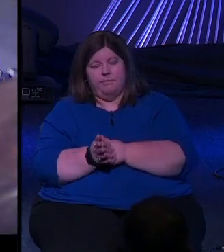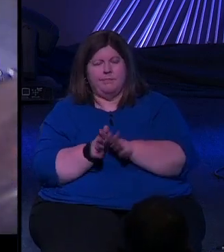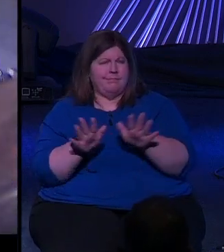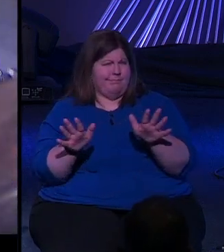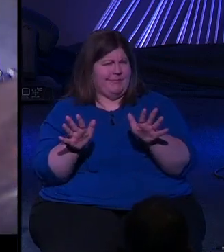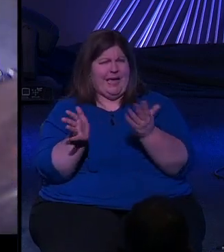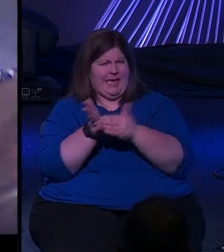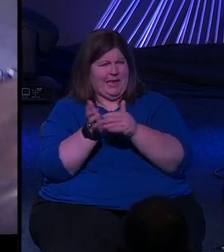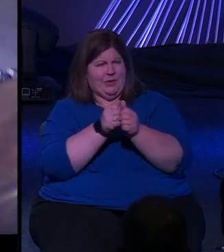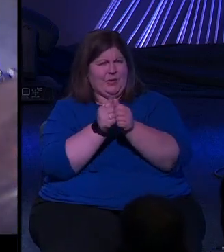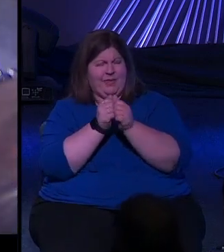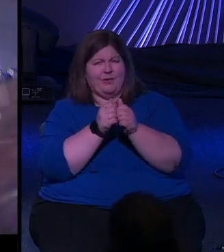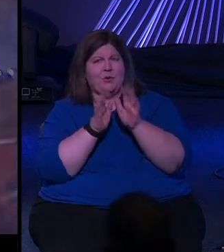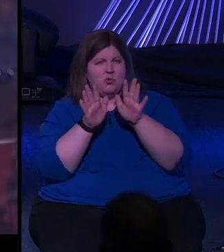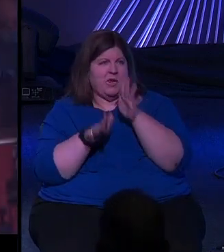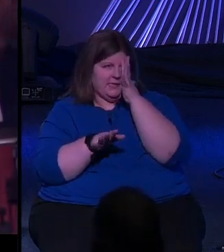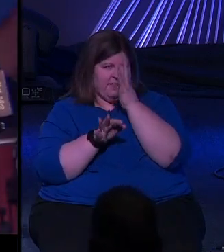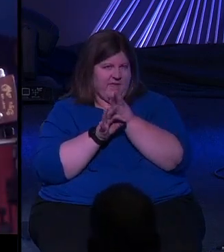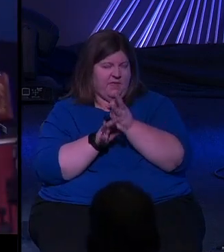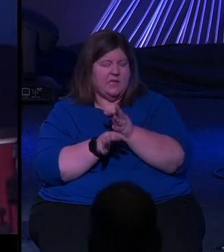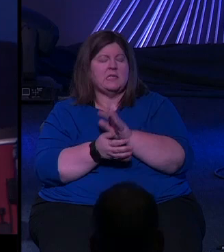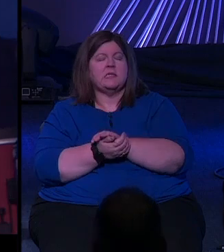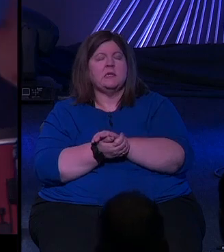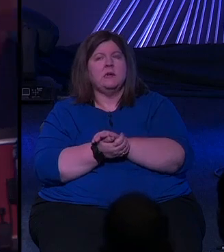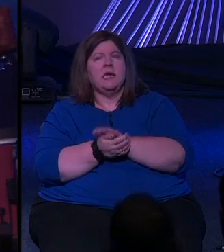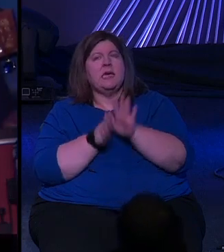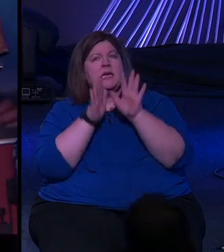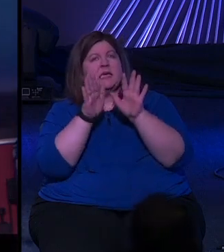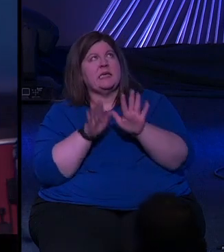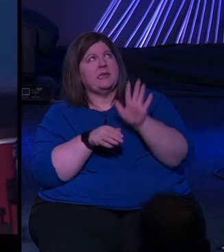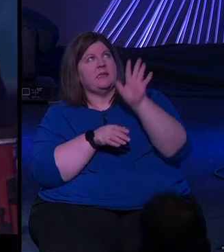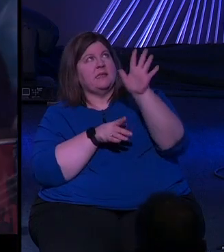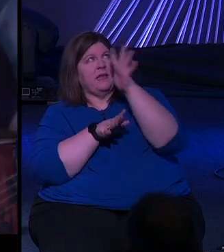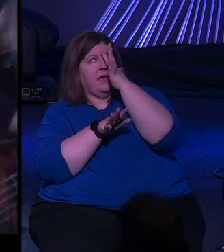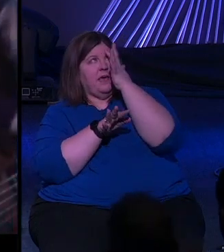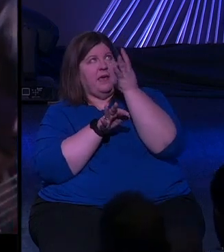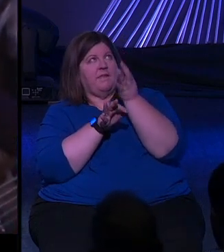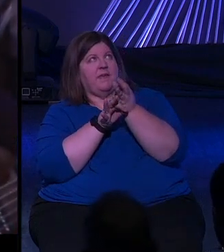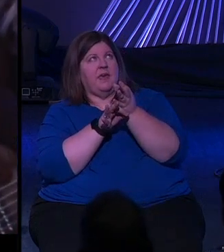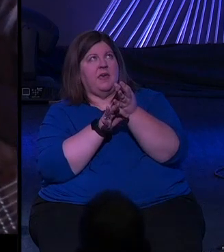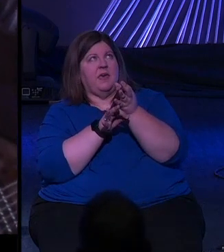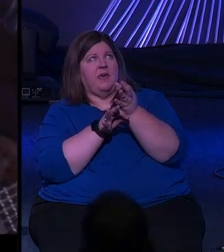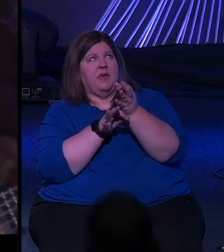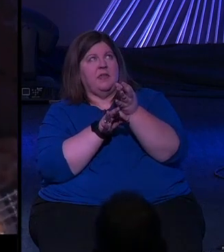sing this hymn together? Great is thy faithfulness. Lead us, Susie. Great is thy